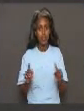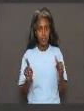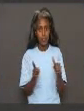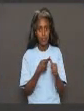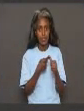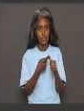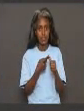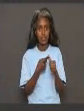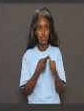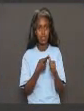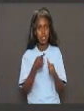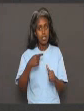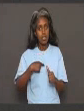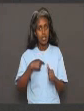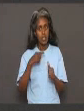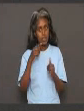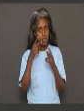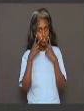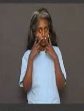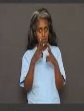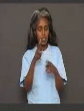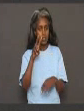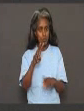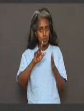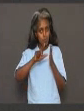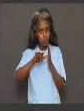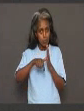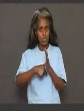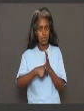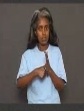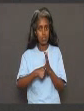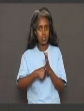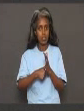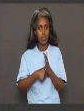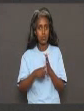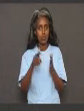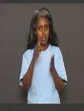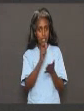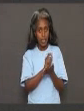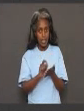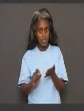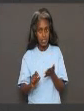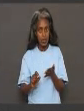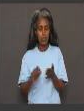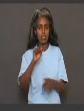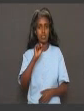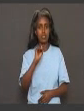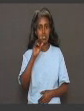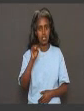First, I would like you to take 2 minutes to write down the